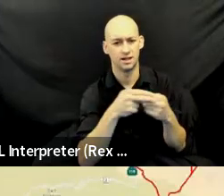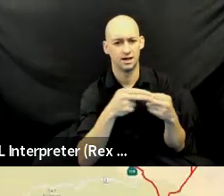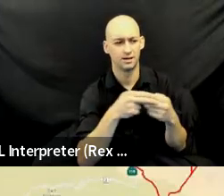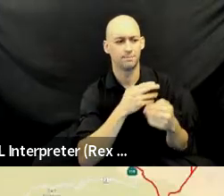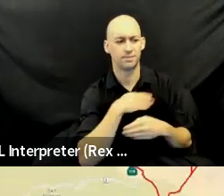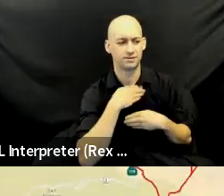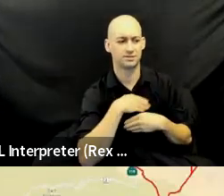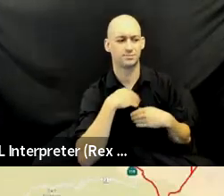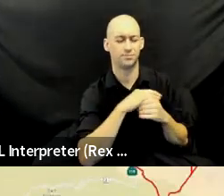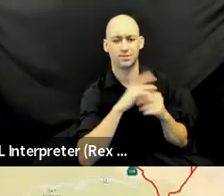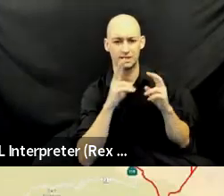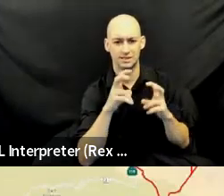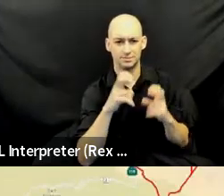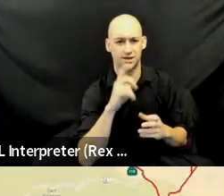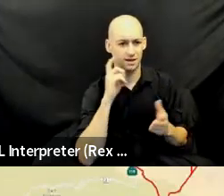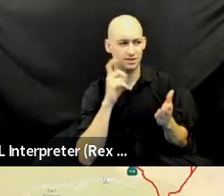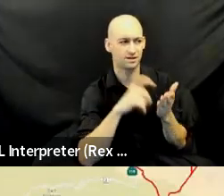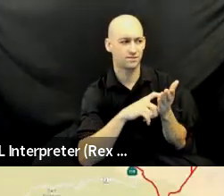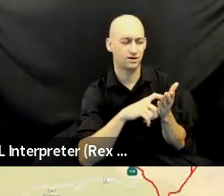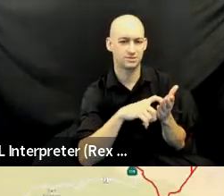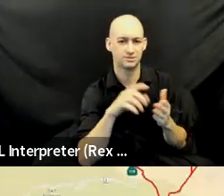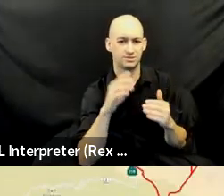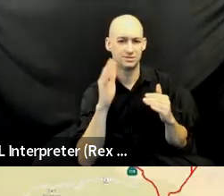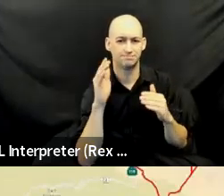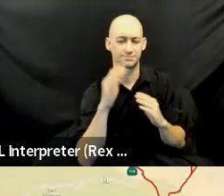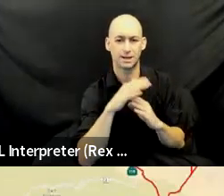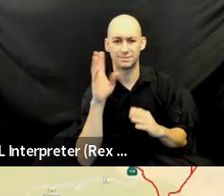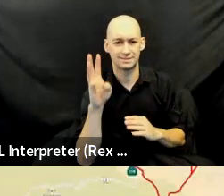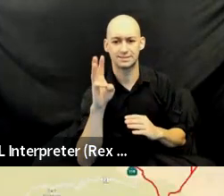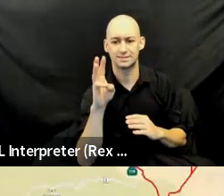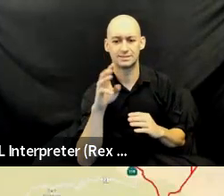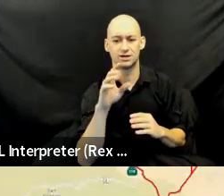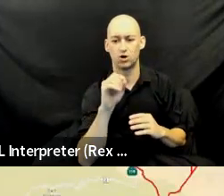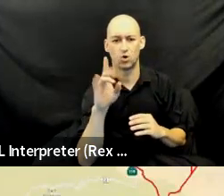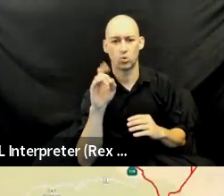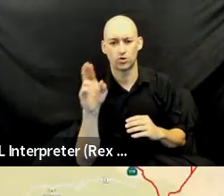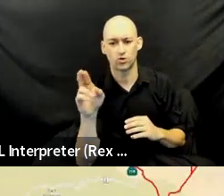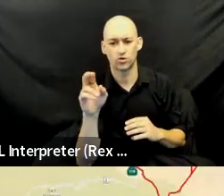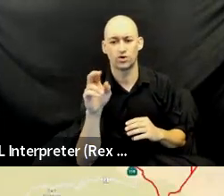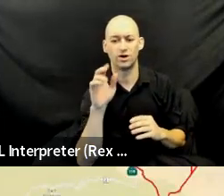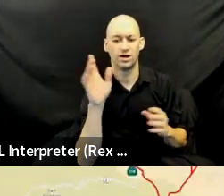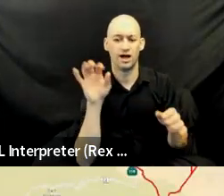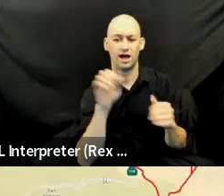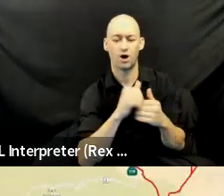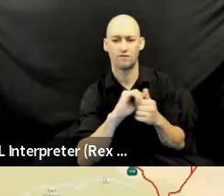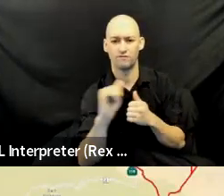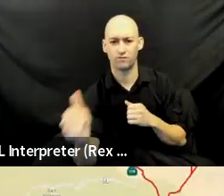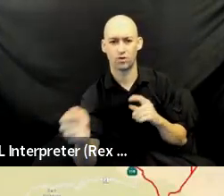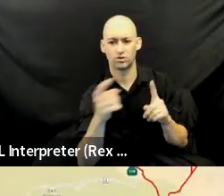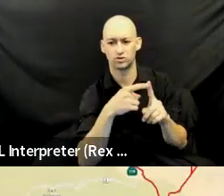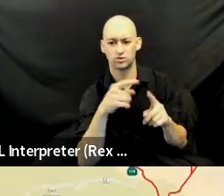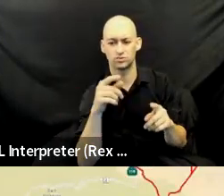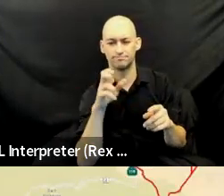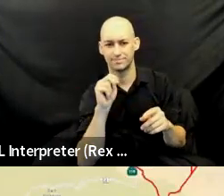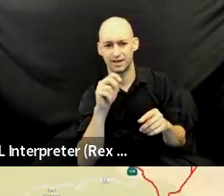The assessment identifies the top 6 freight corridors and their links to ports of entry, and the top 34 priority freight corridors in